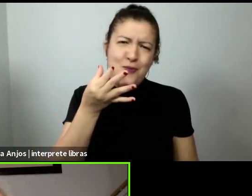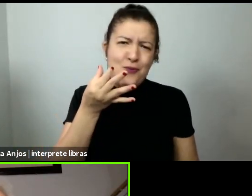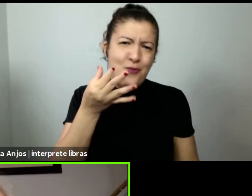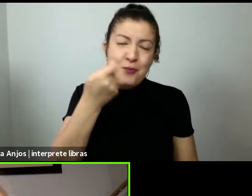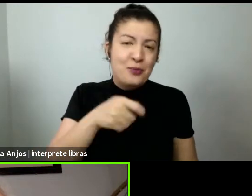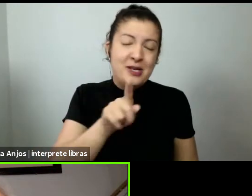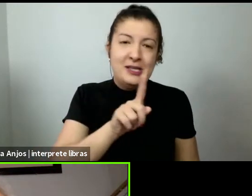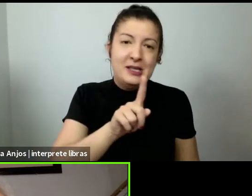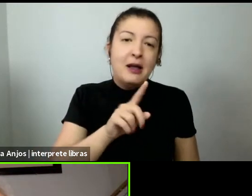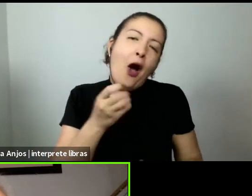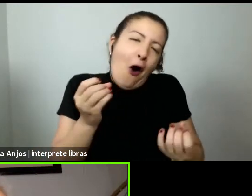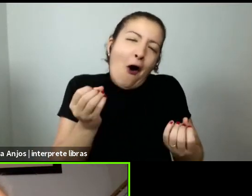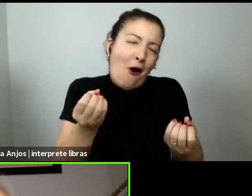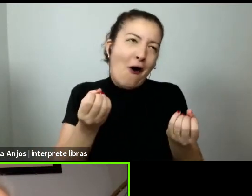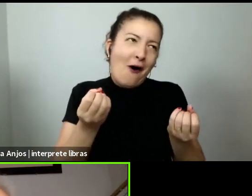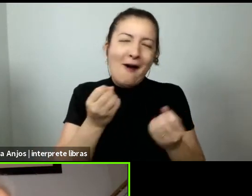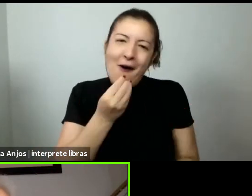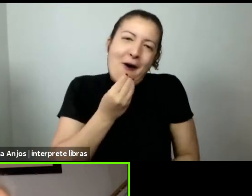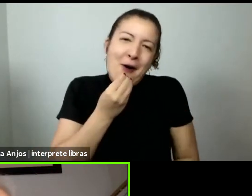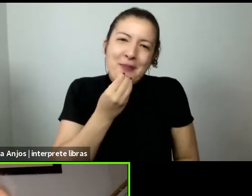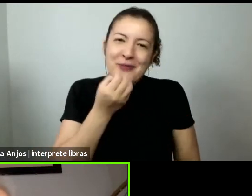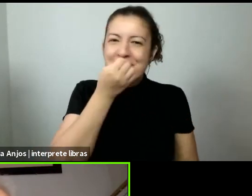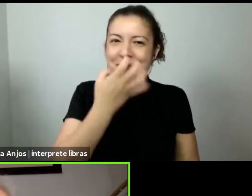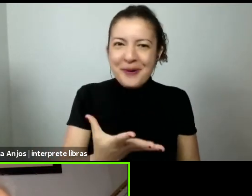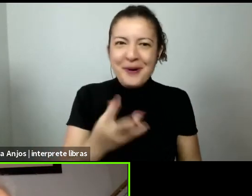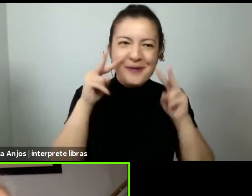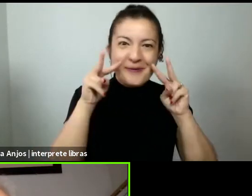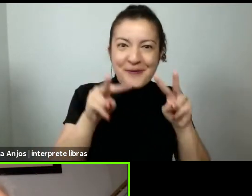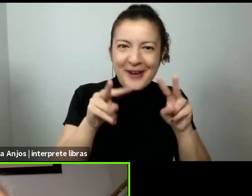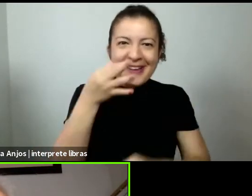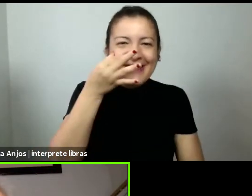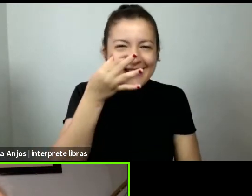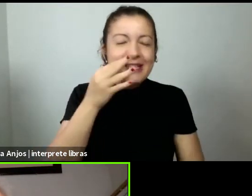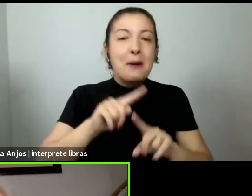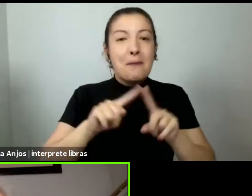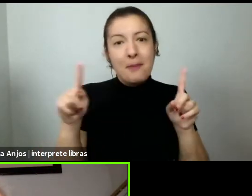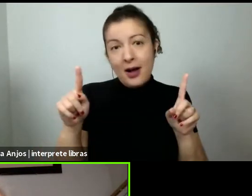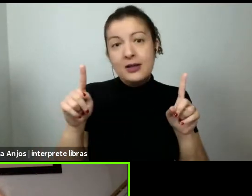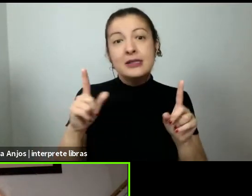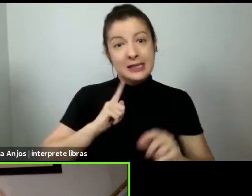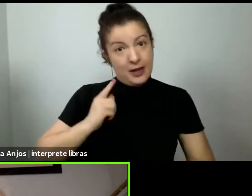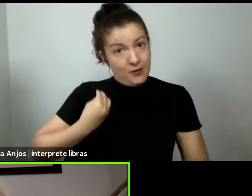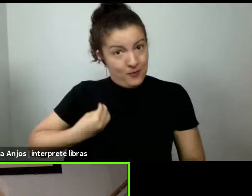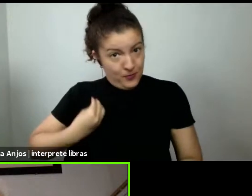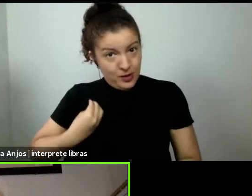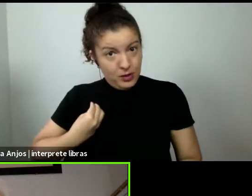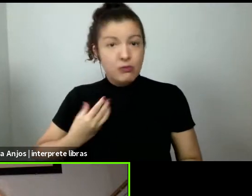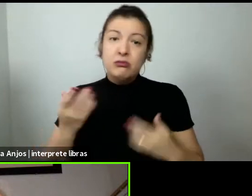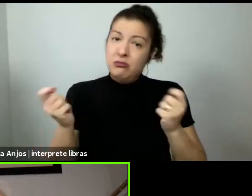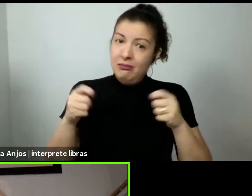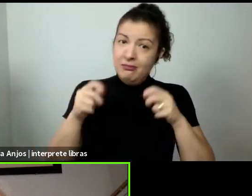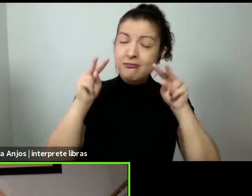think we just have to use what we have in order to try and do it.